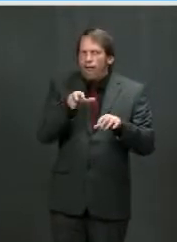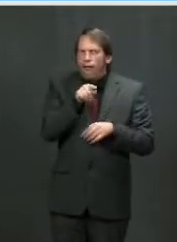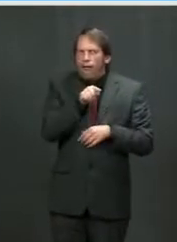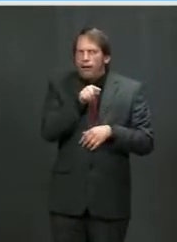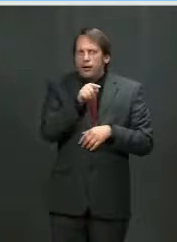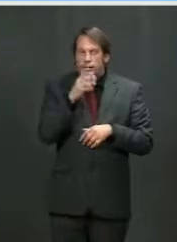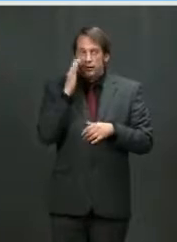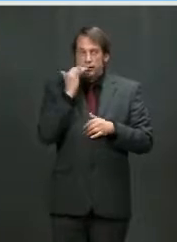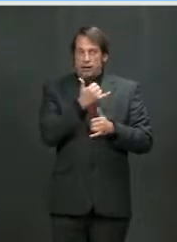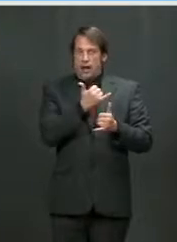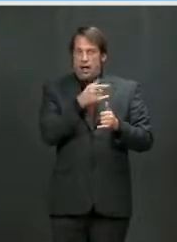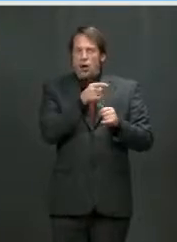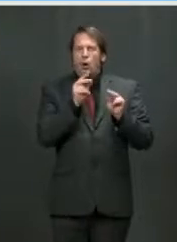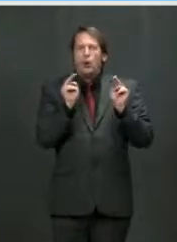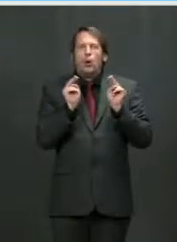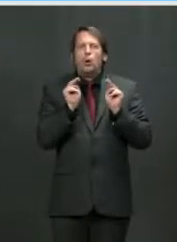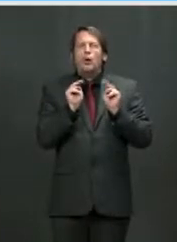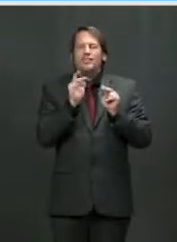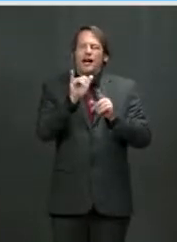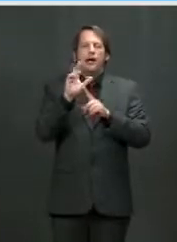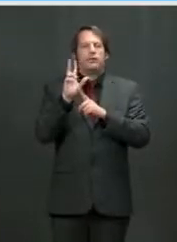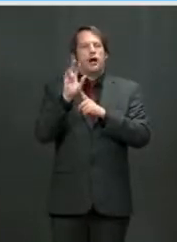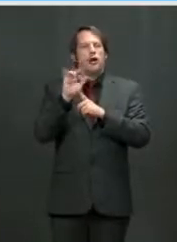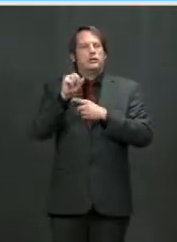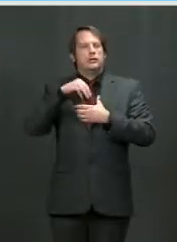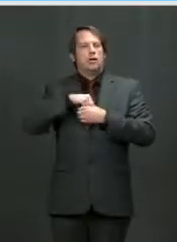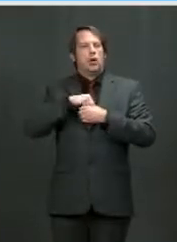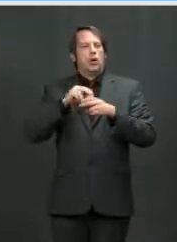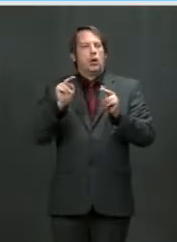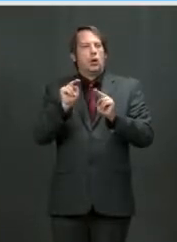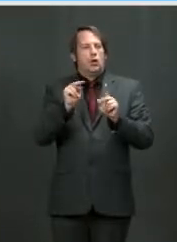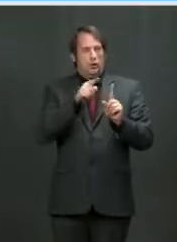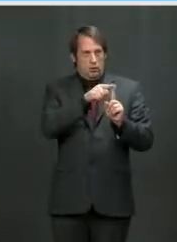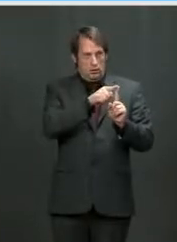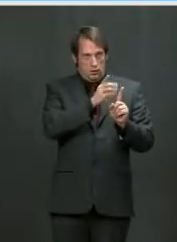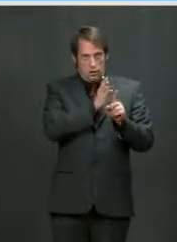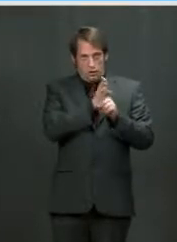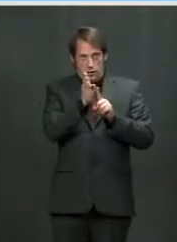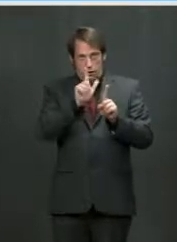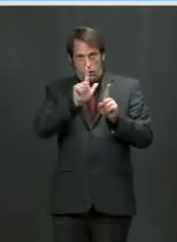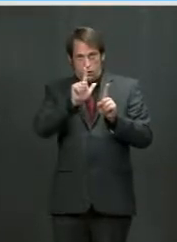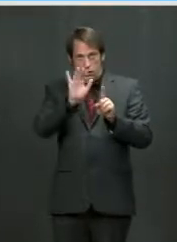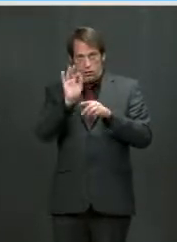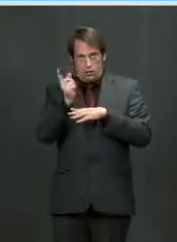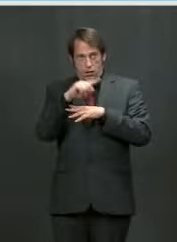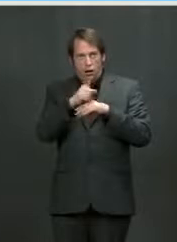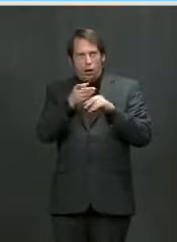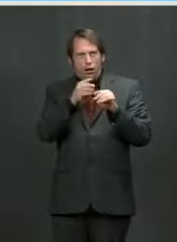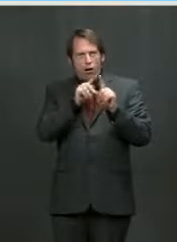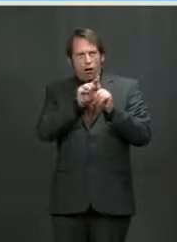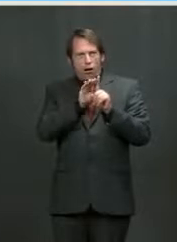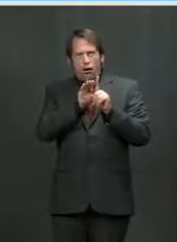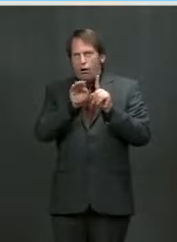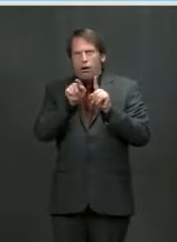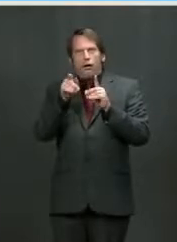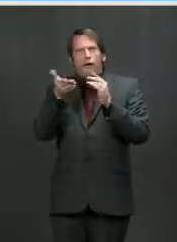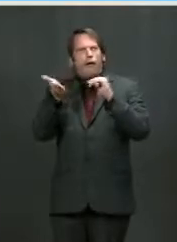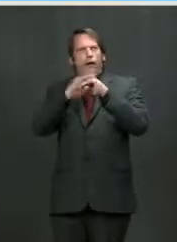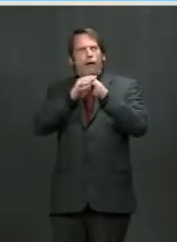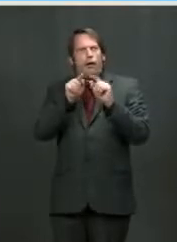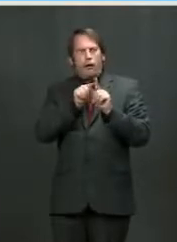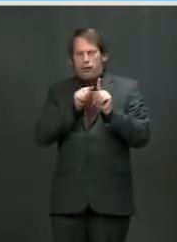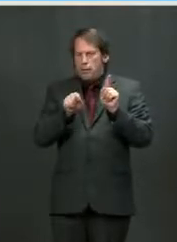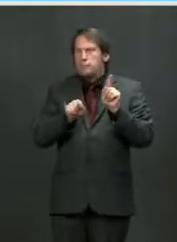at day 29, where you get the boost. Look at the sharp inflection of the level of